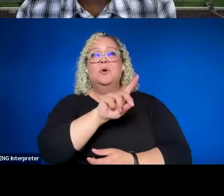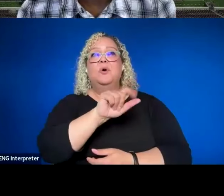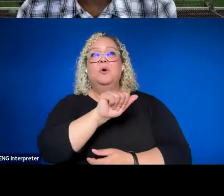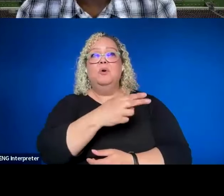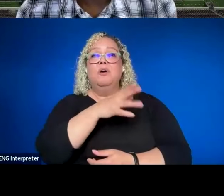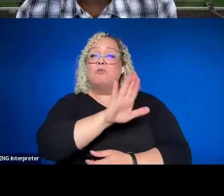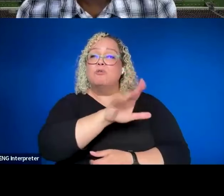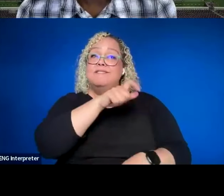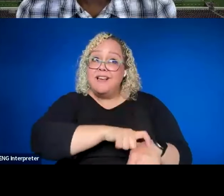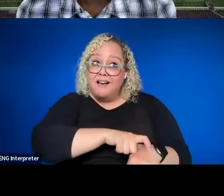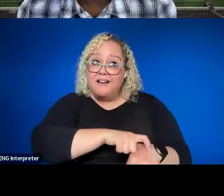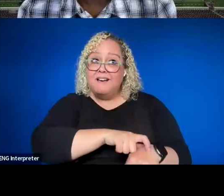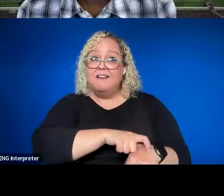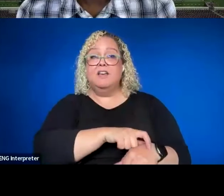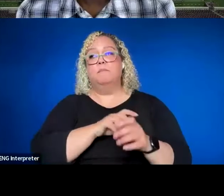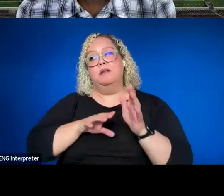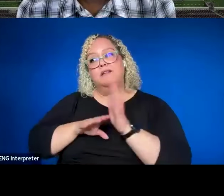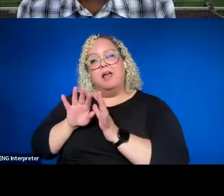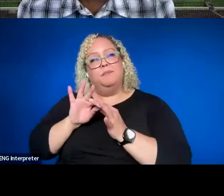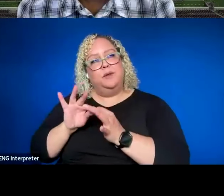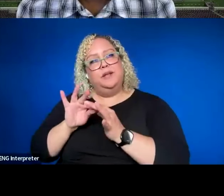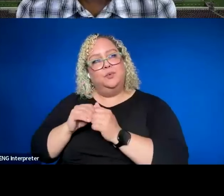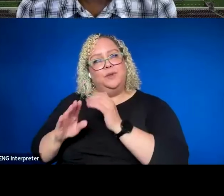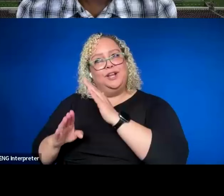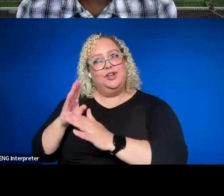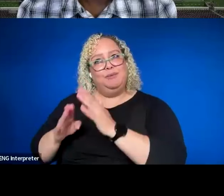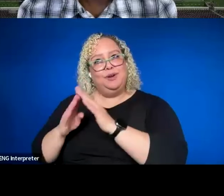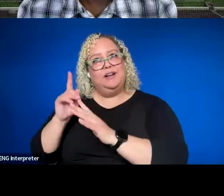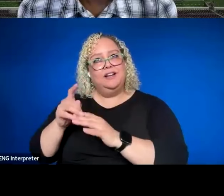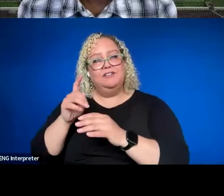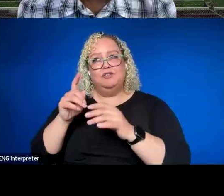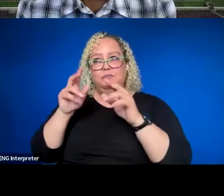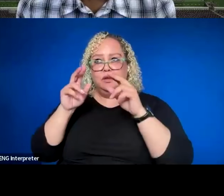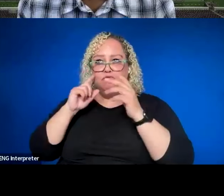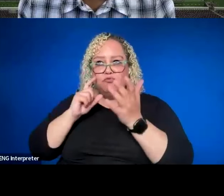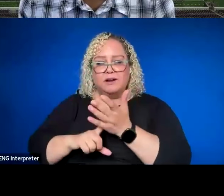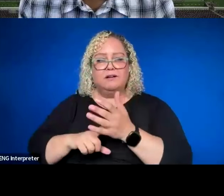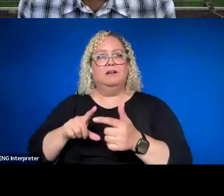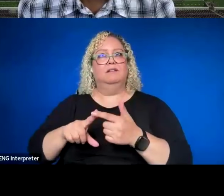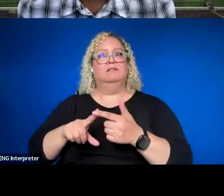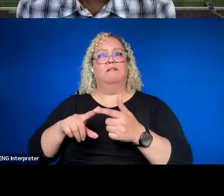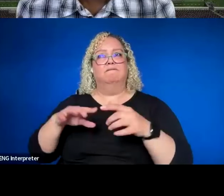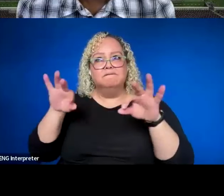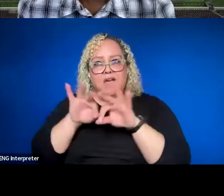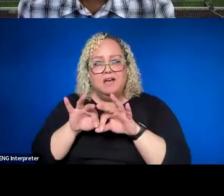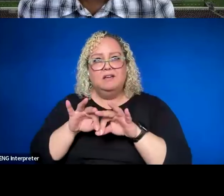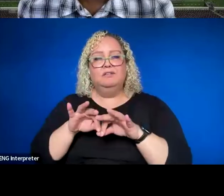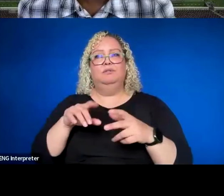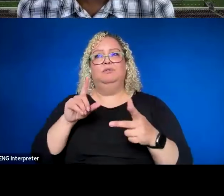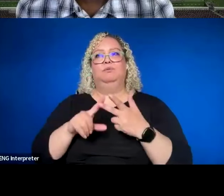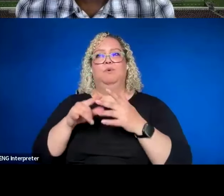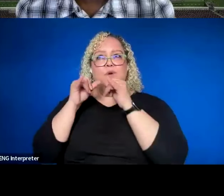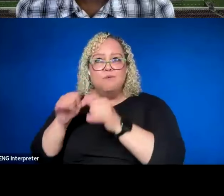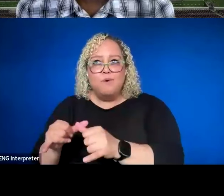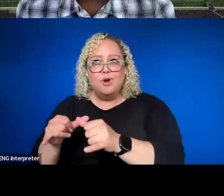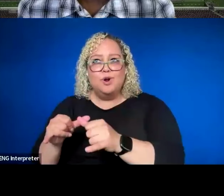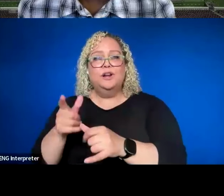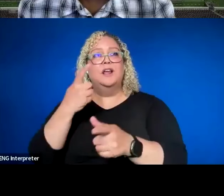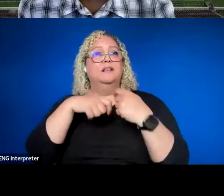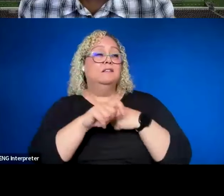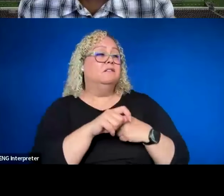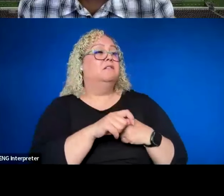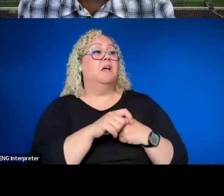rewarded, and she can't be penalized when she goes up for promotion when they say, you took this long, but don't have as much, you know, product